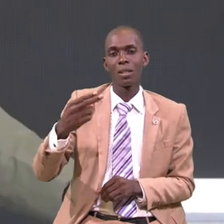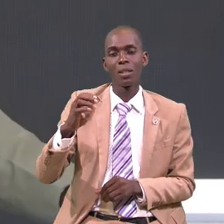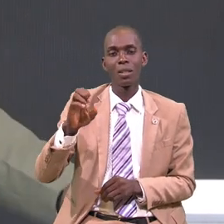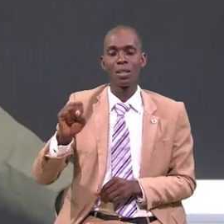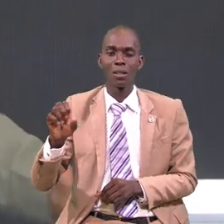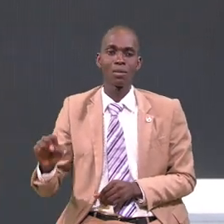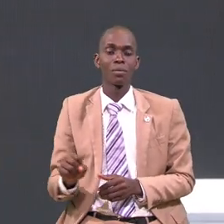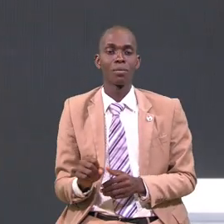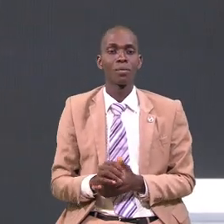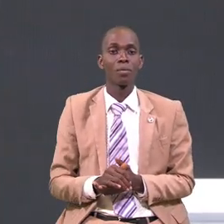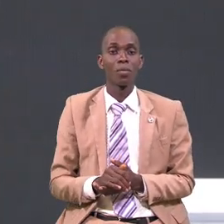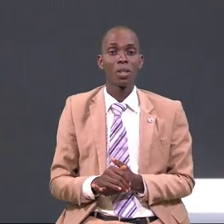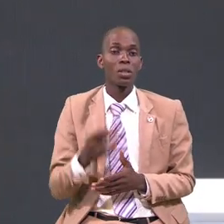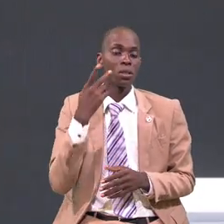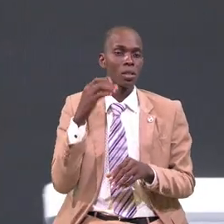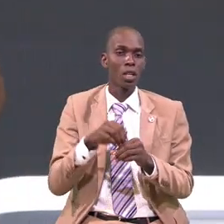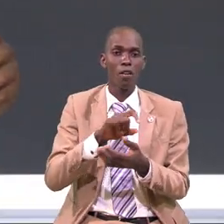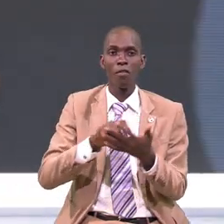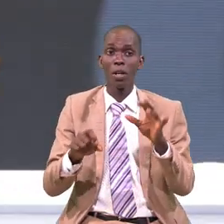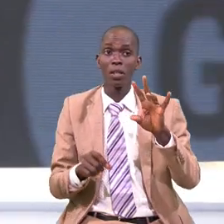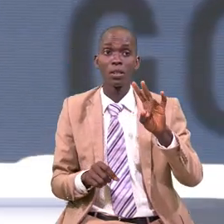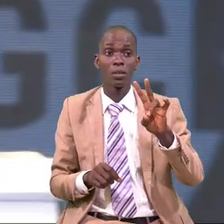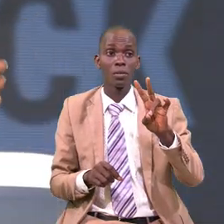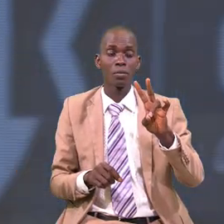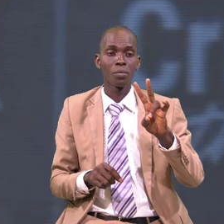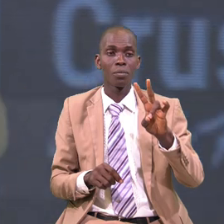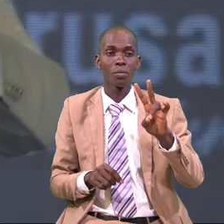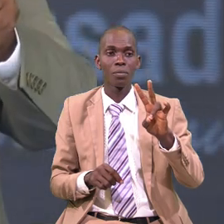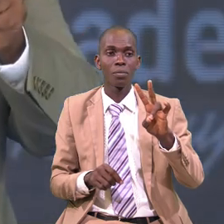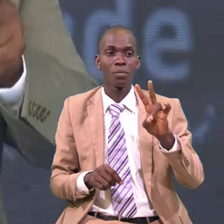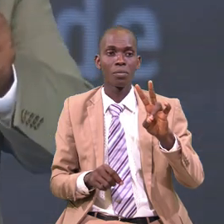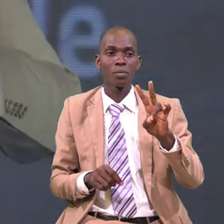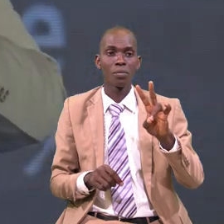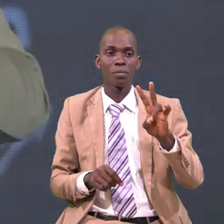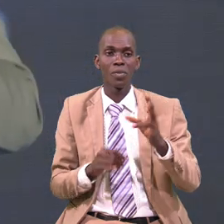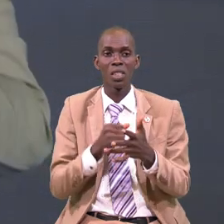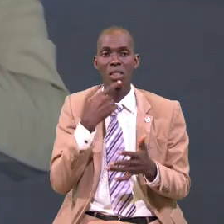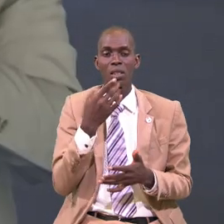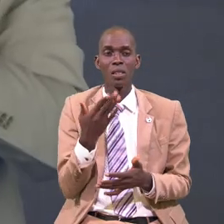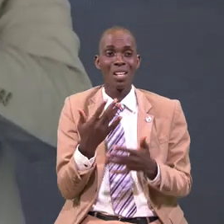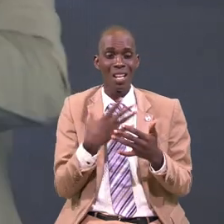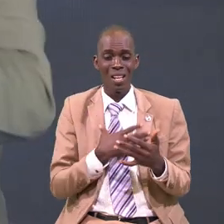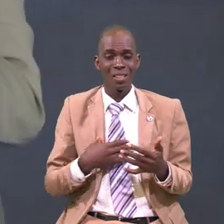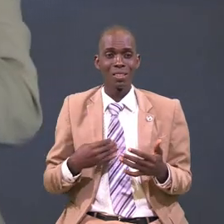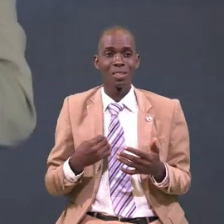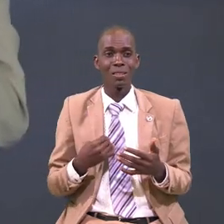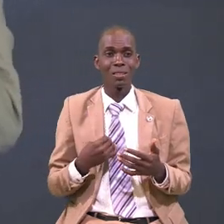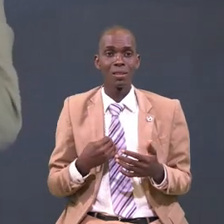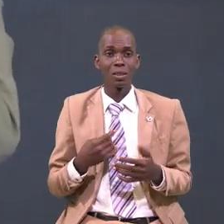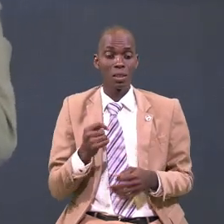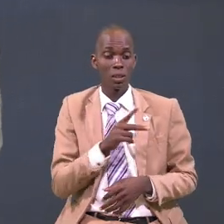Look at verse 7. In verse 7, it says, now, and he